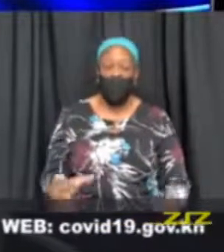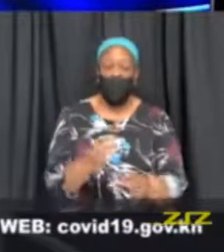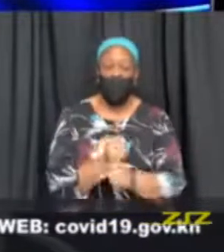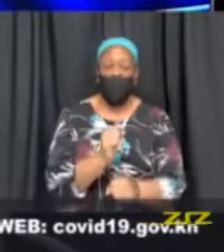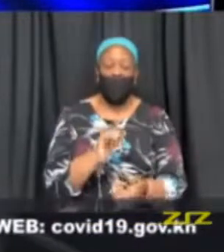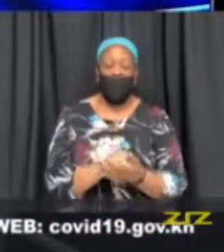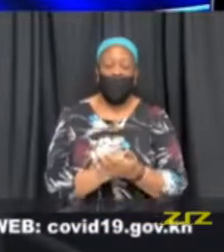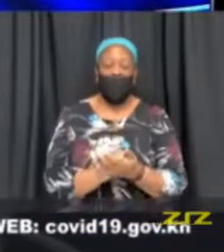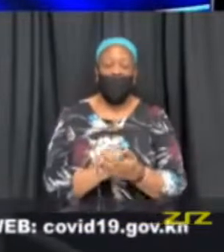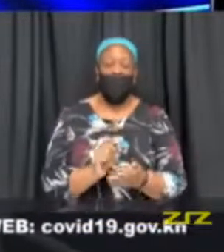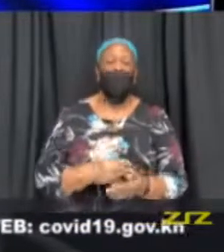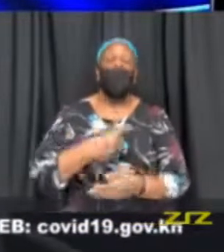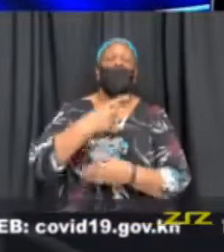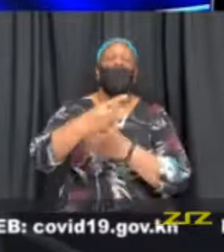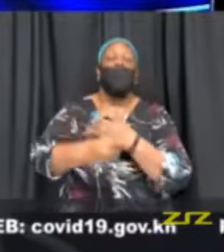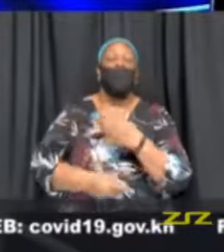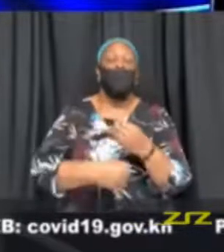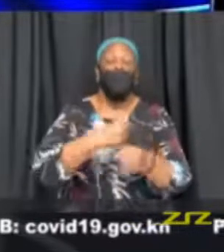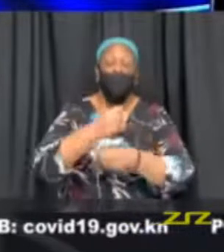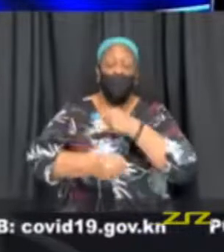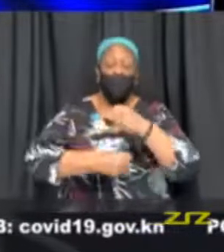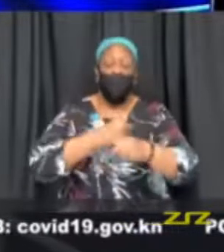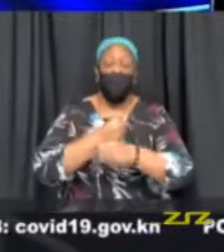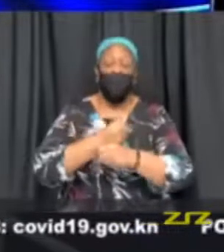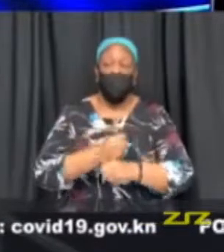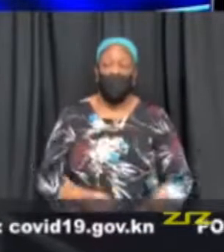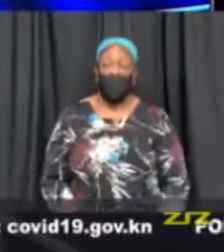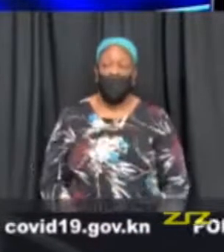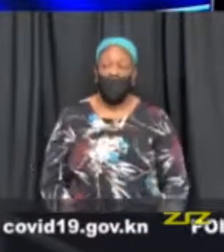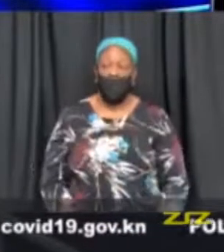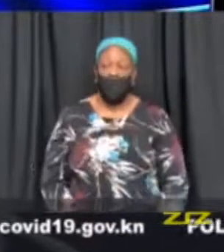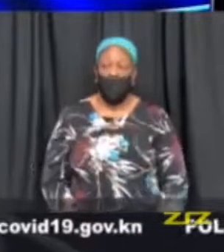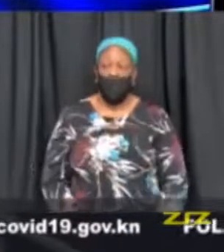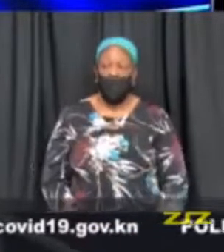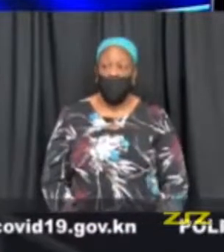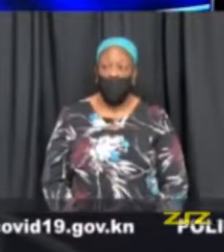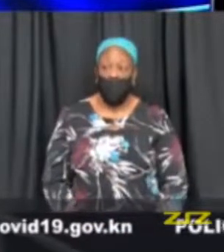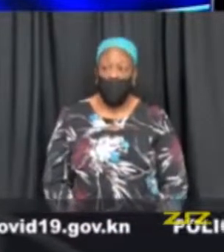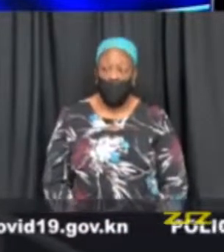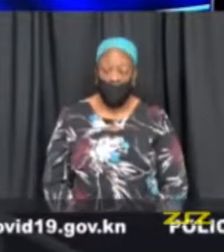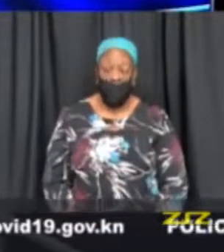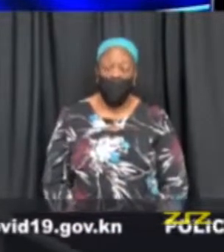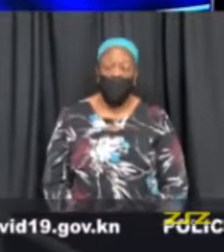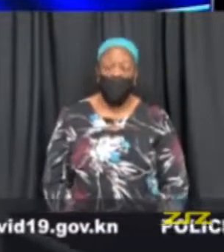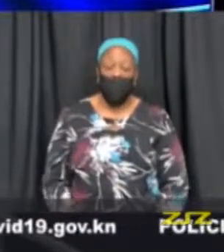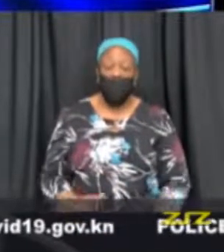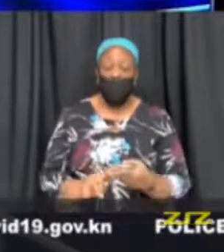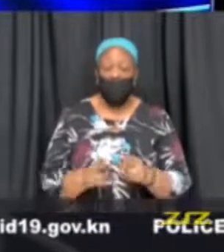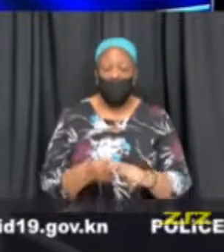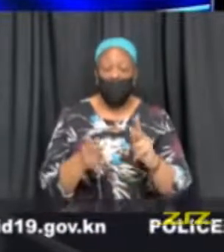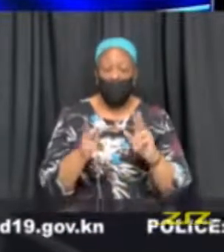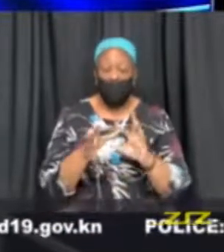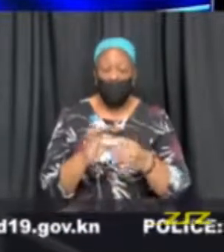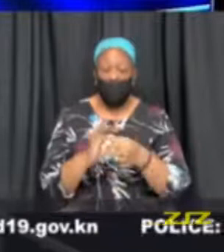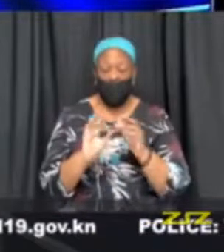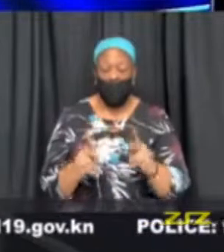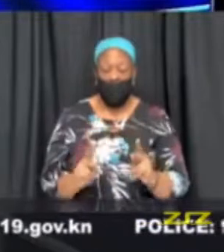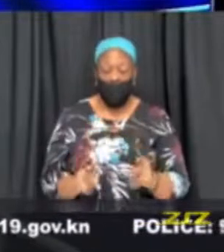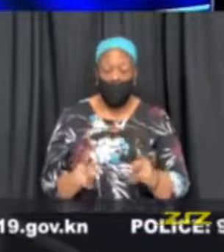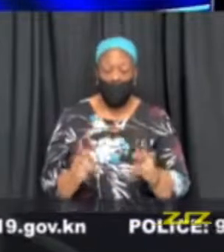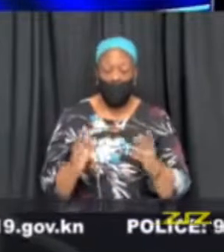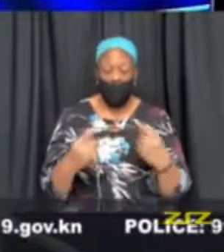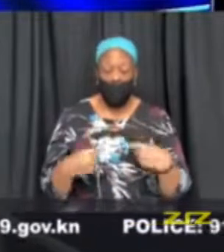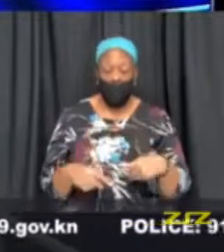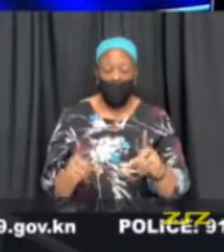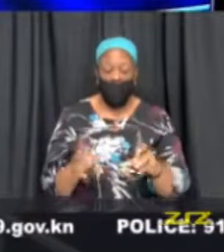Next year. And so, yes, the rate has slowed significantly, and if we are hoping